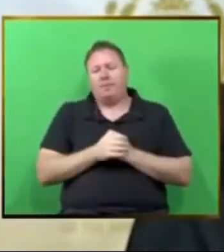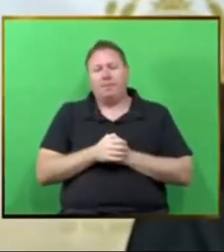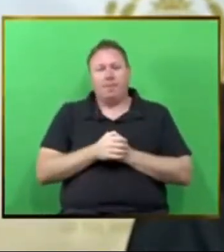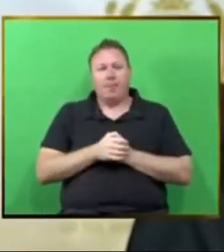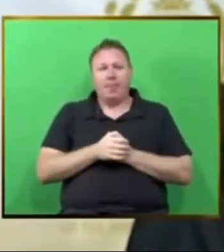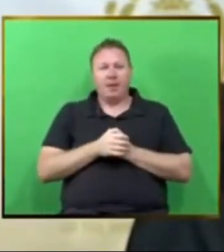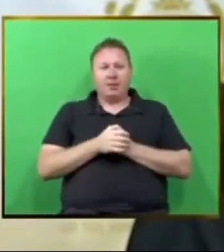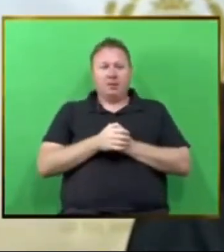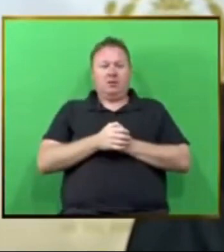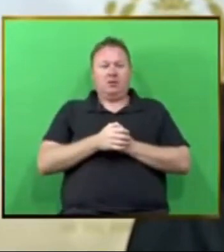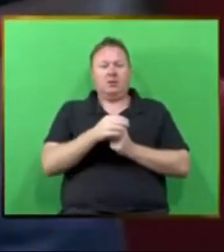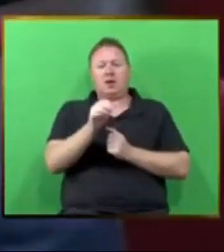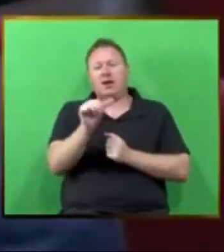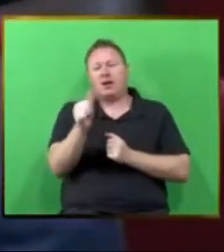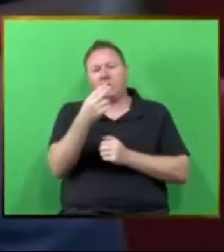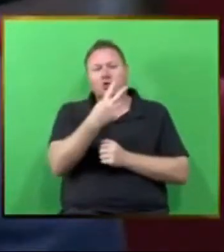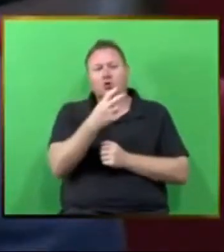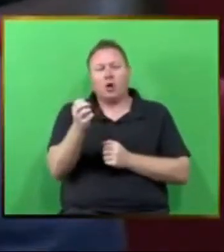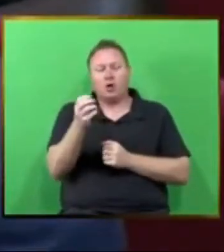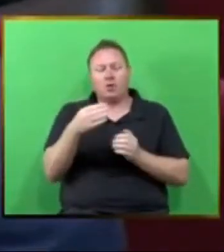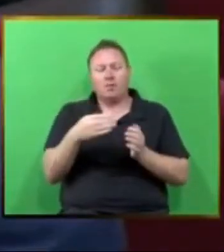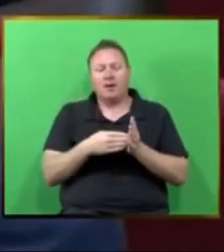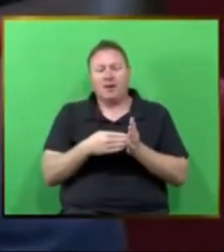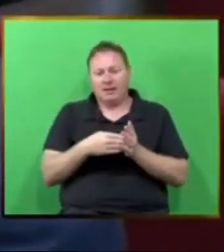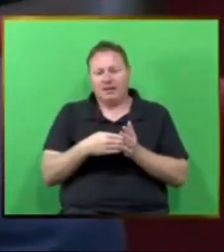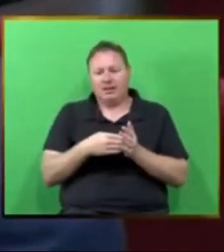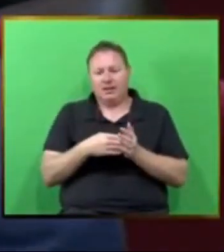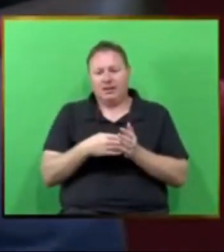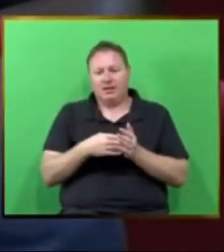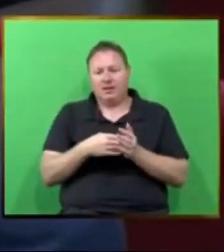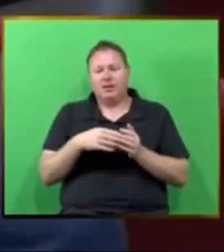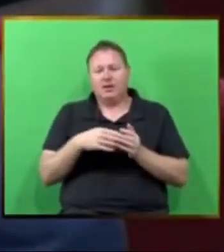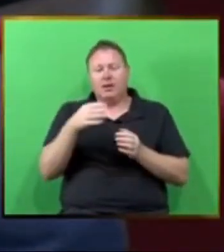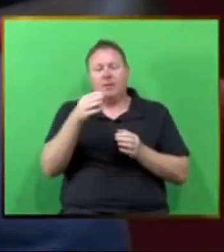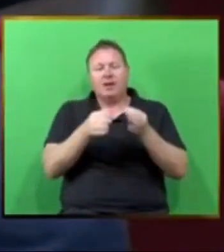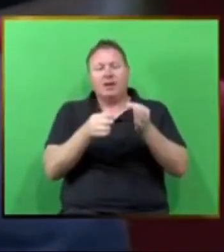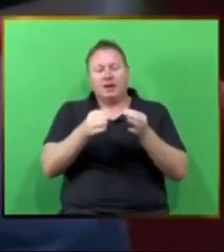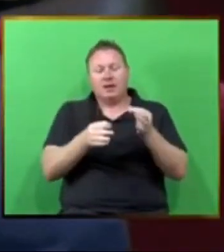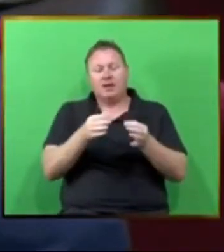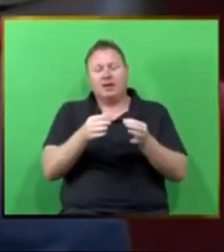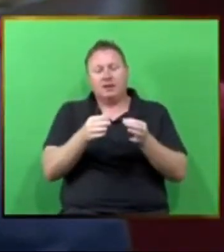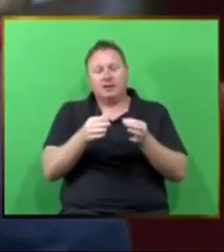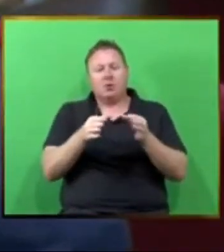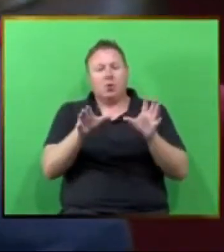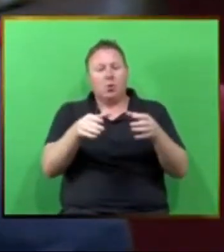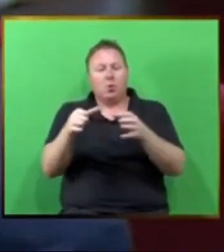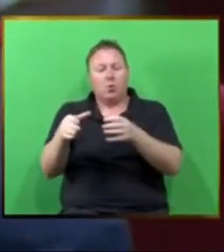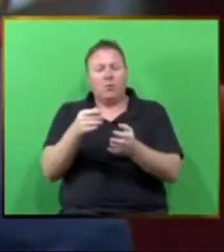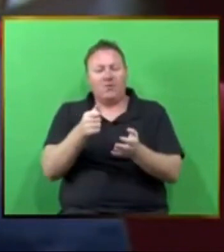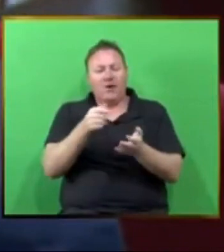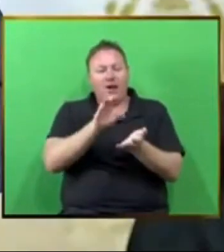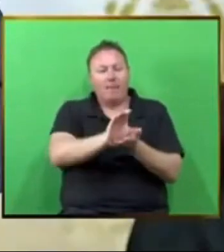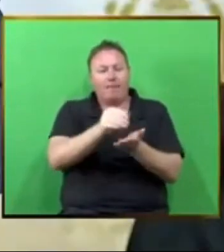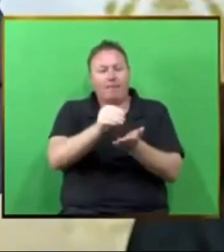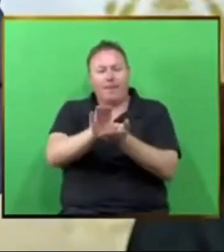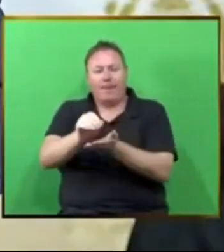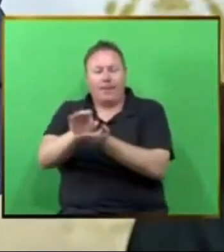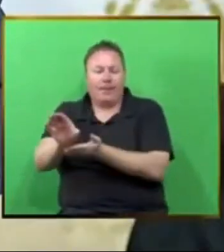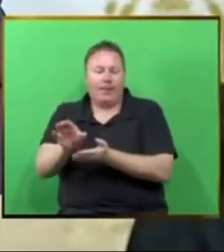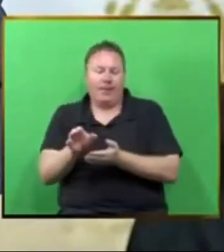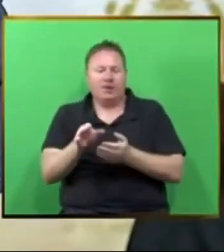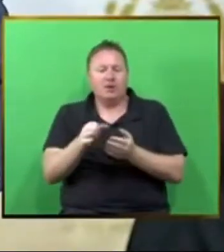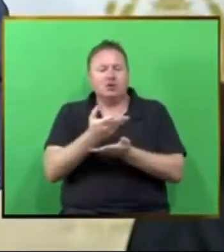A further 200 million will be allocated for political party funding as political parties prepare for the general